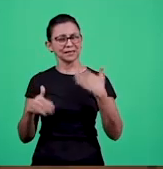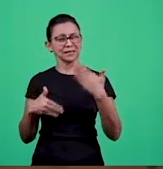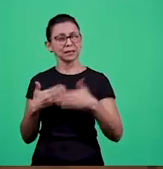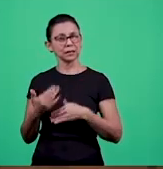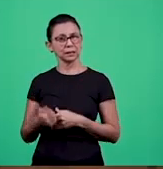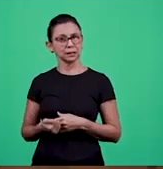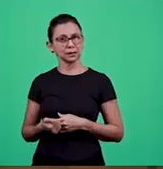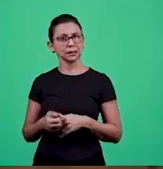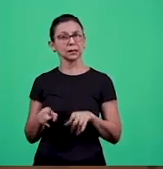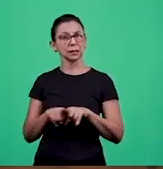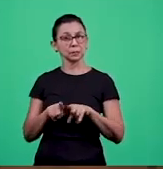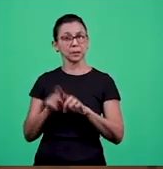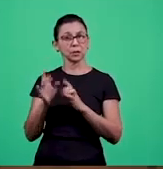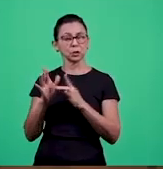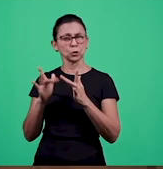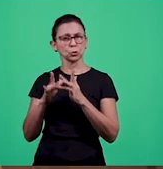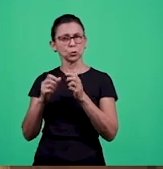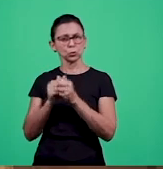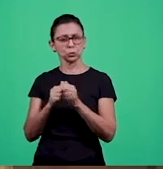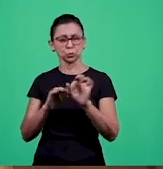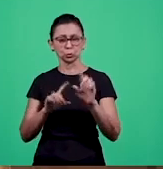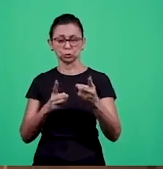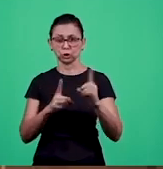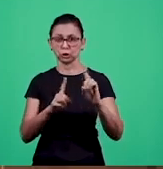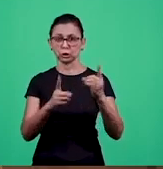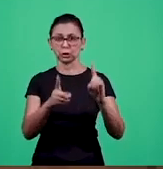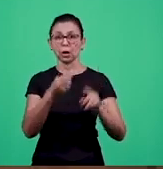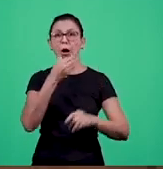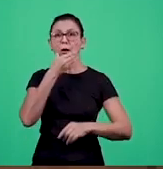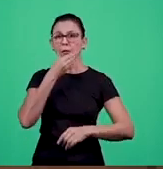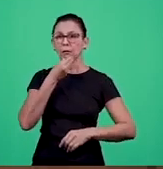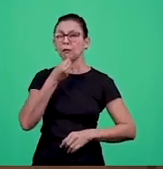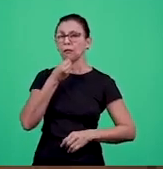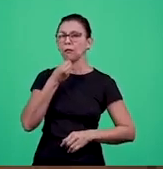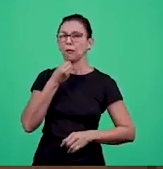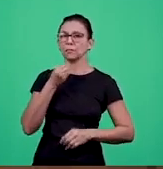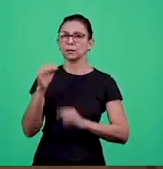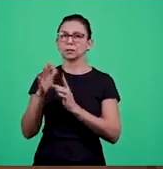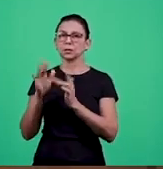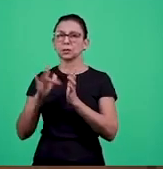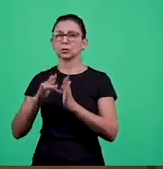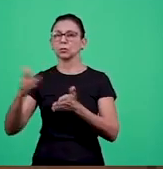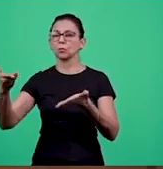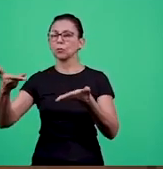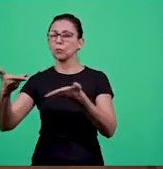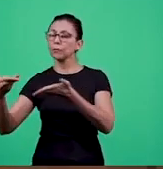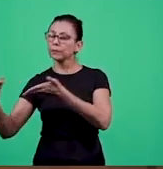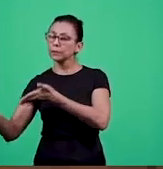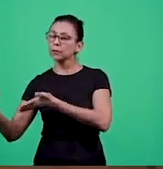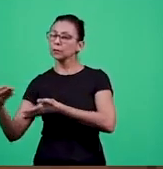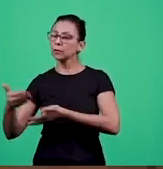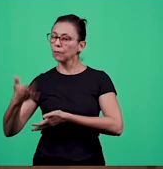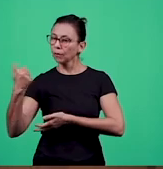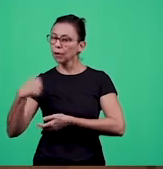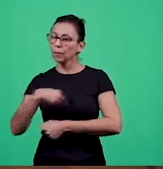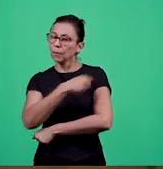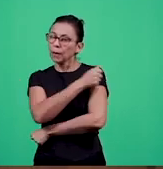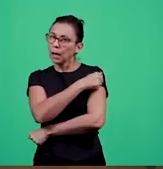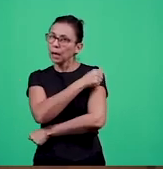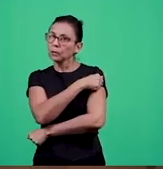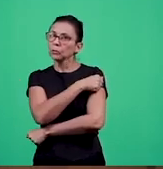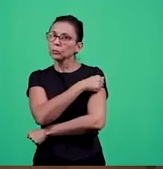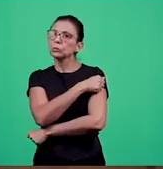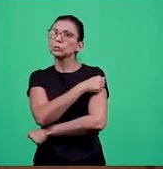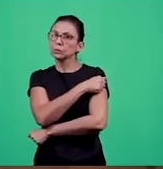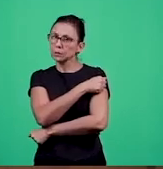also walked with his disciples. The disciples of Jesus, they were men that Jesus called to be with him. It's as if